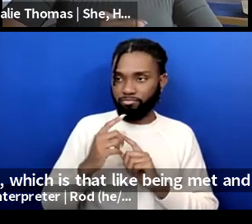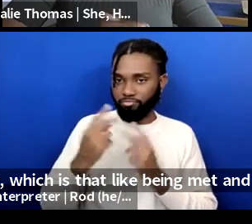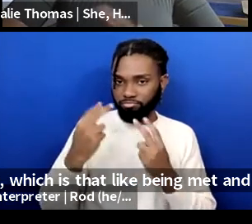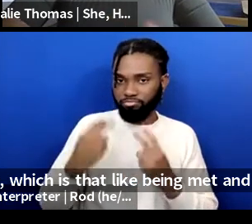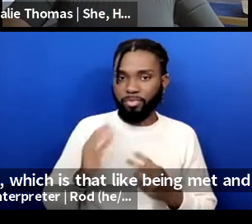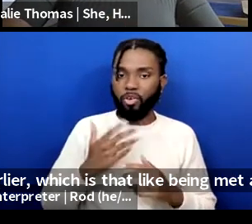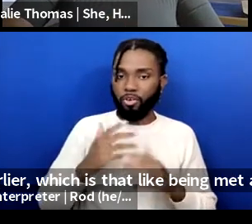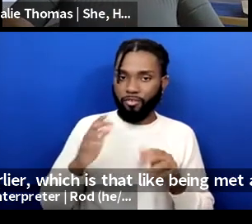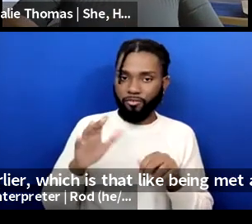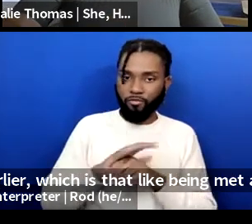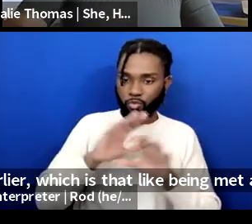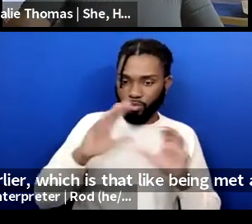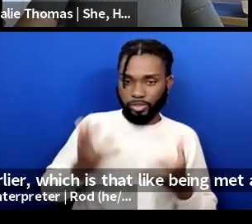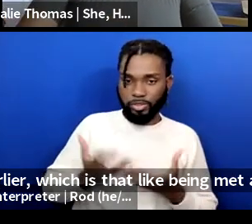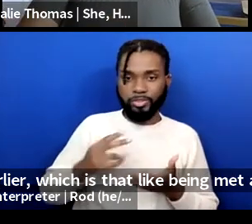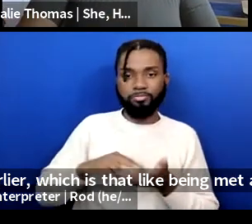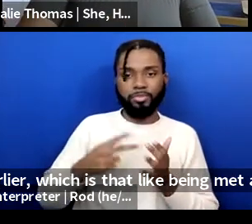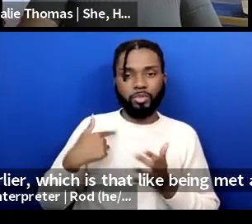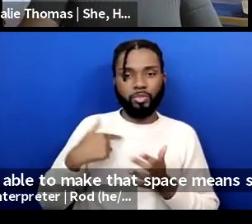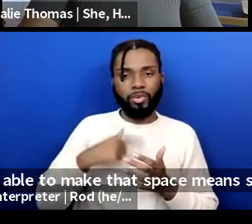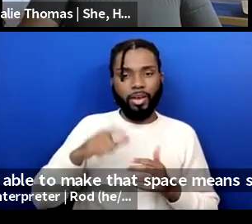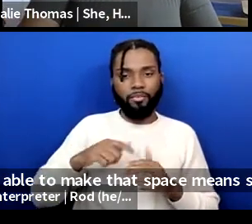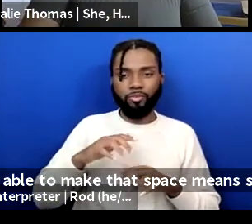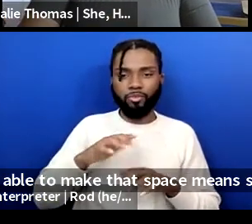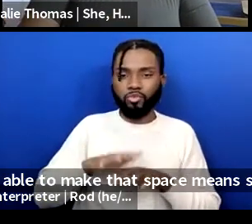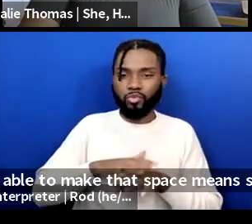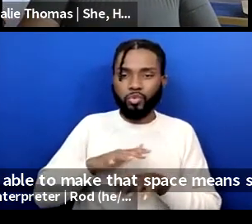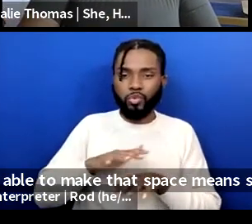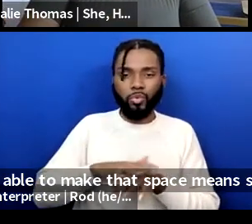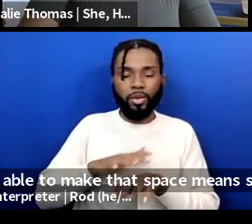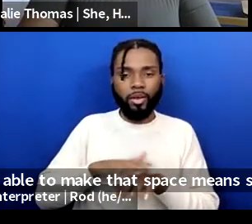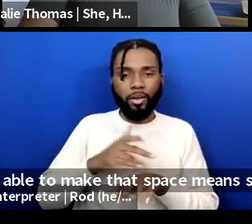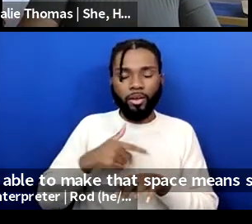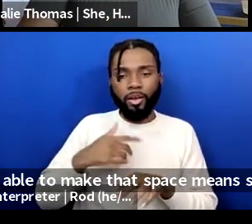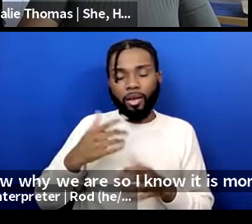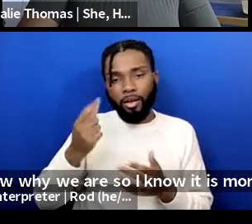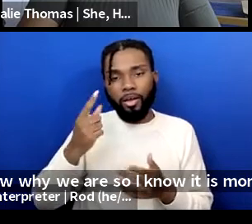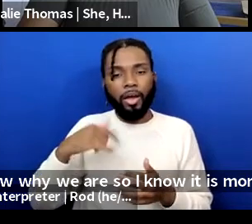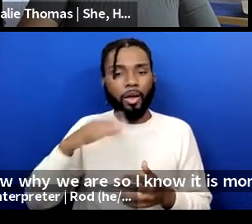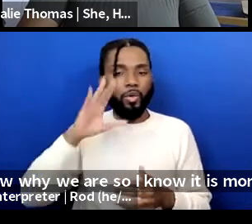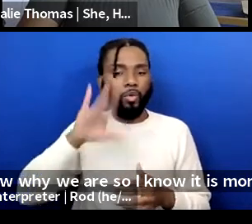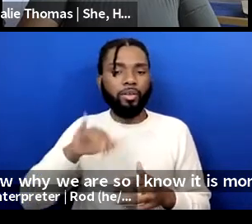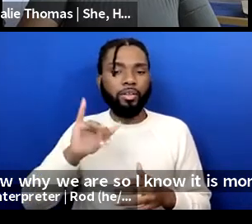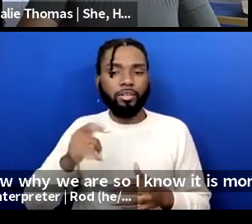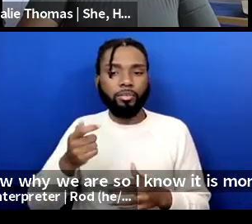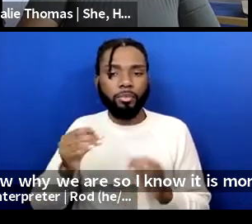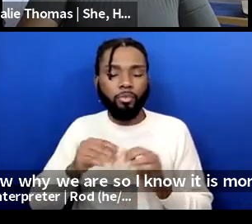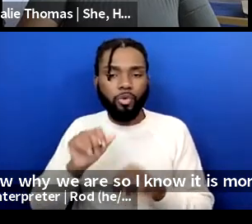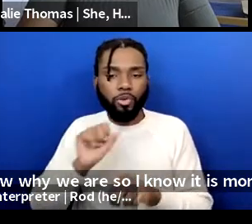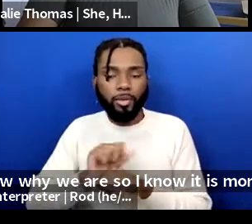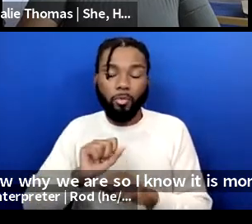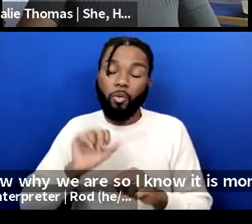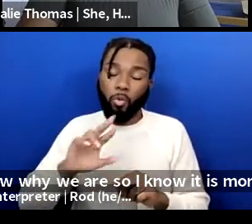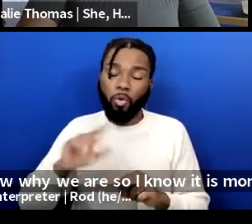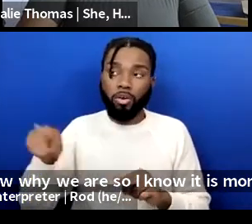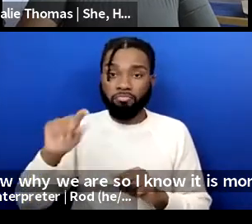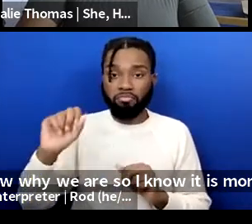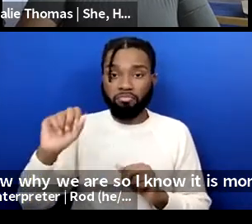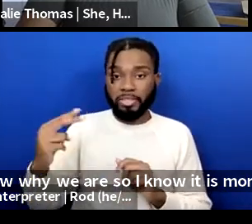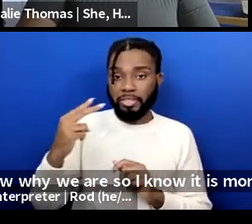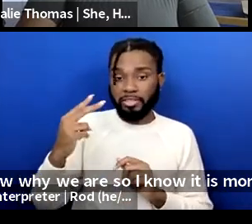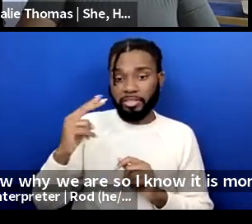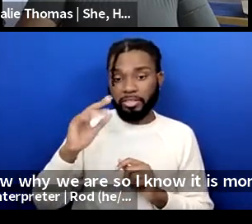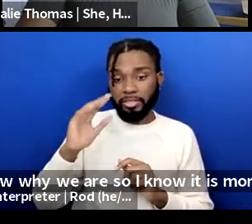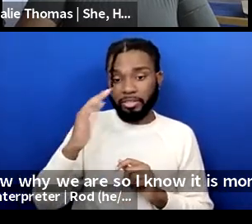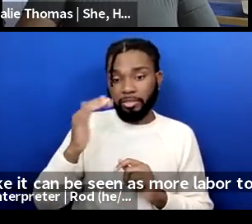space means slowing down. I don't know why we are so, I know it is more labor at the end, like it can be seen as more labor